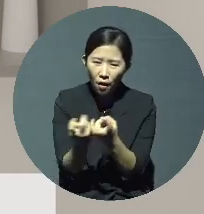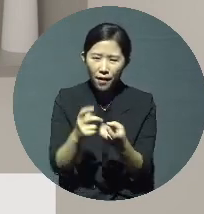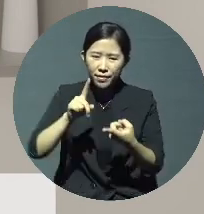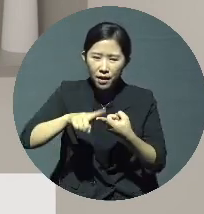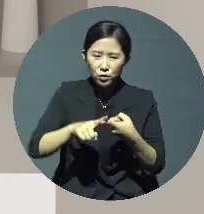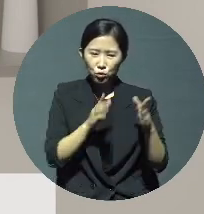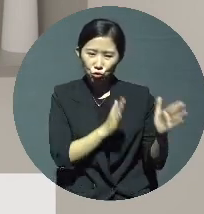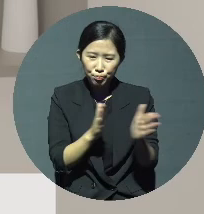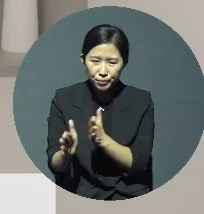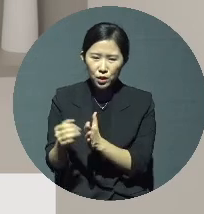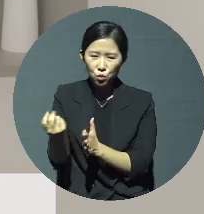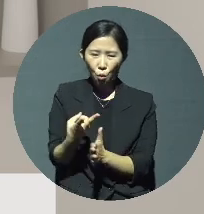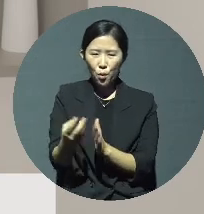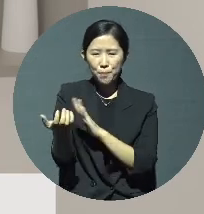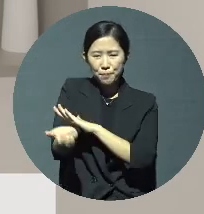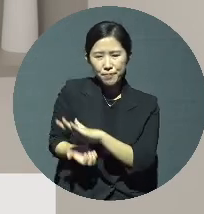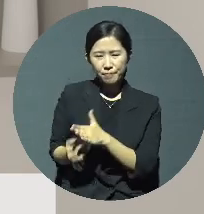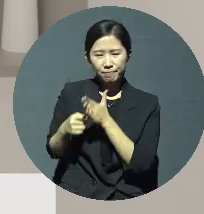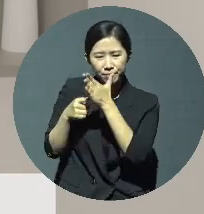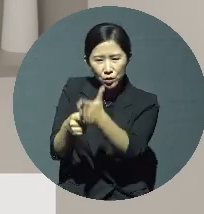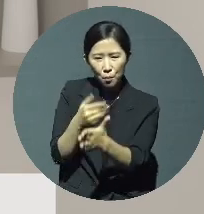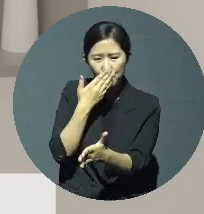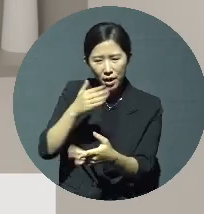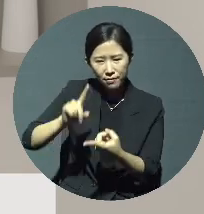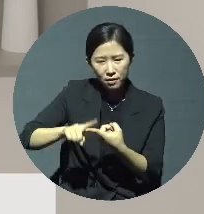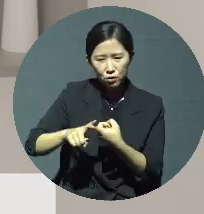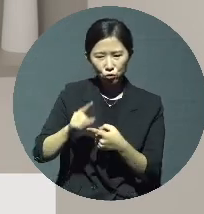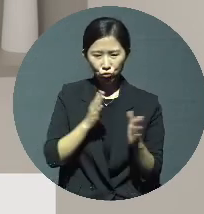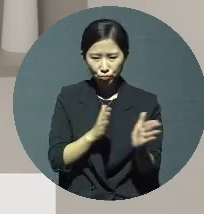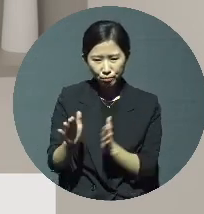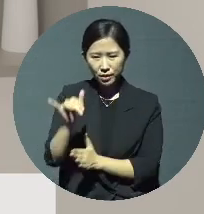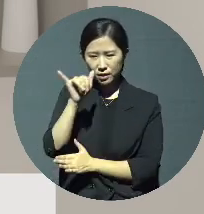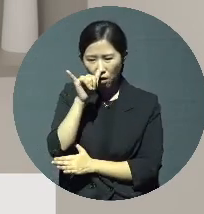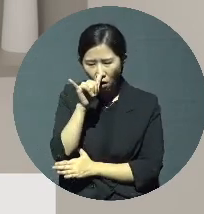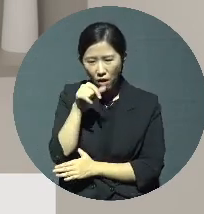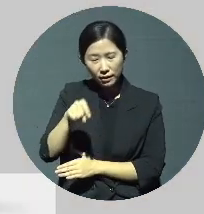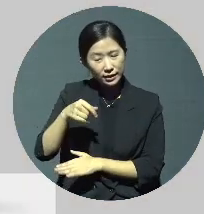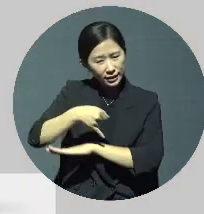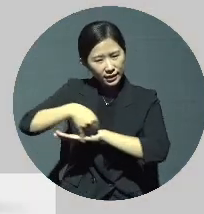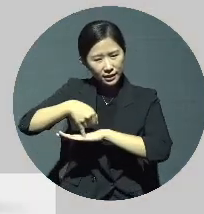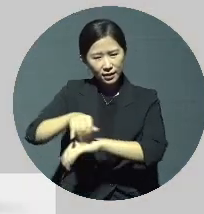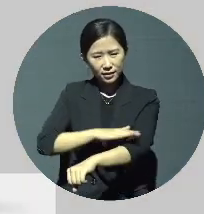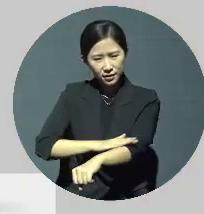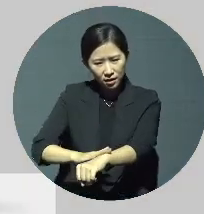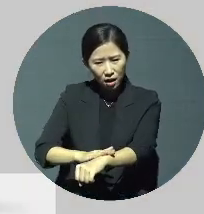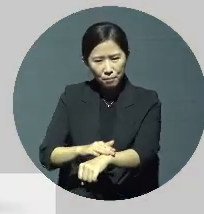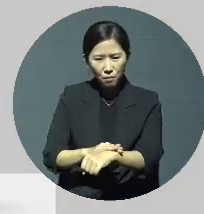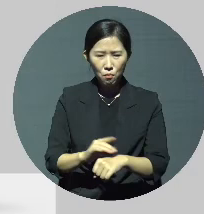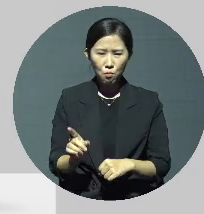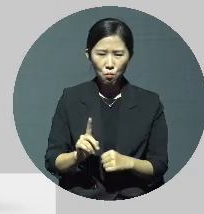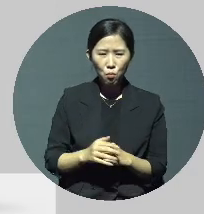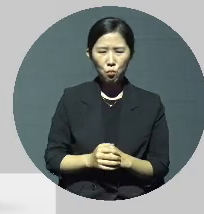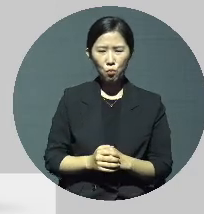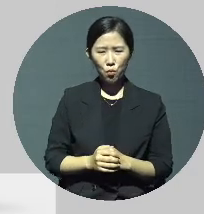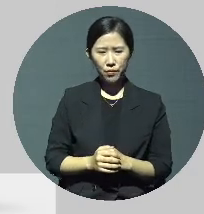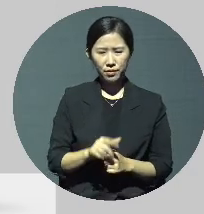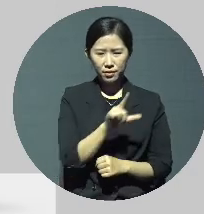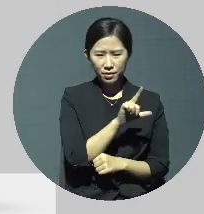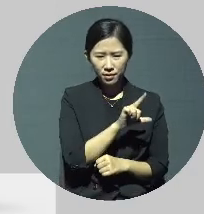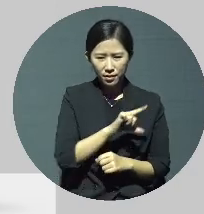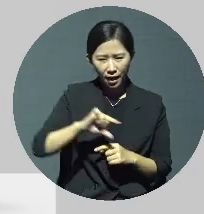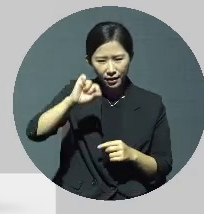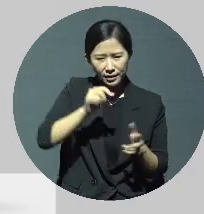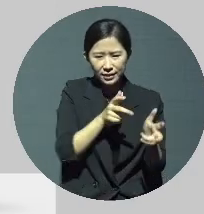them really sustainable, I would use the, even though it's a concept, the wheelchair that we worked on with Nike, being